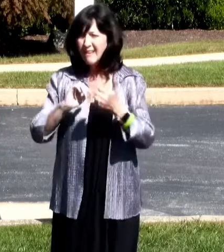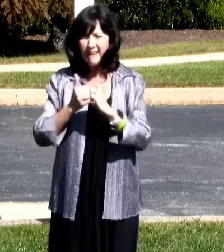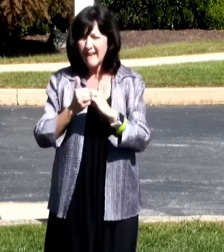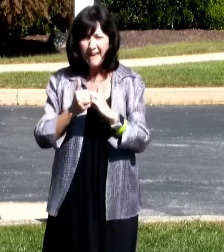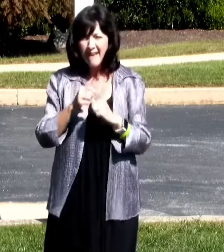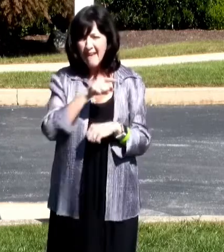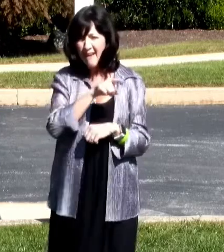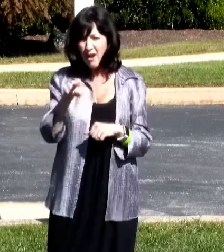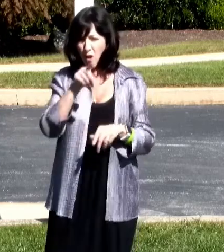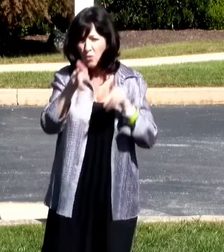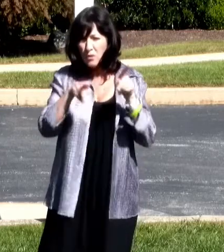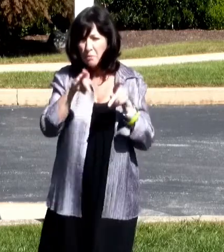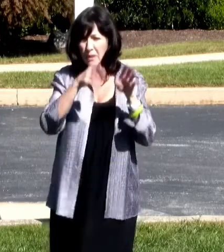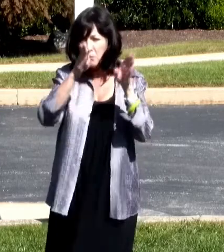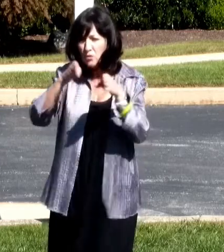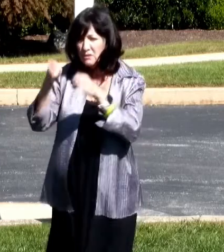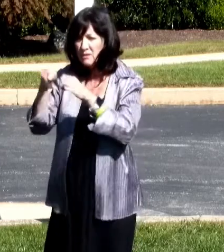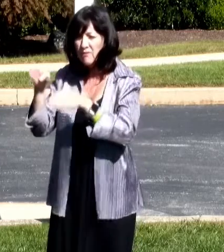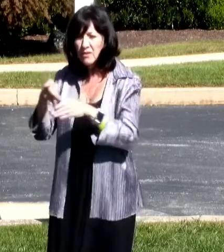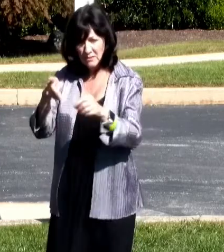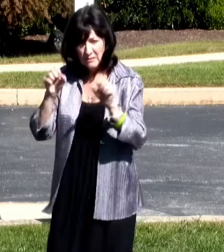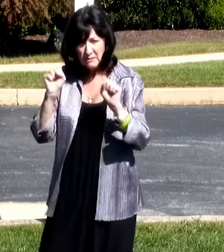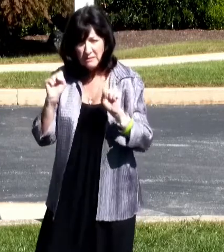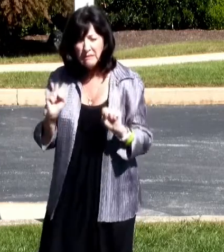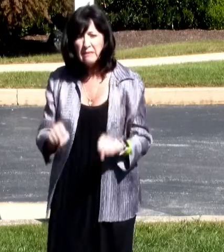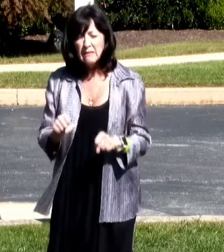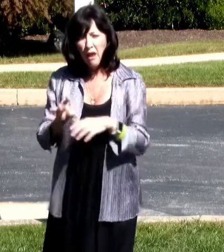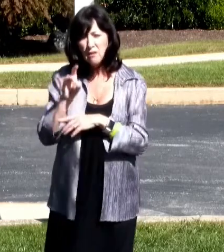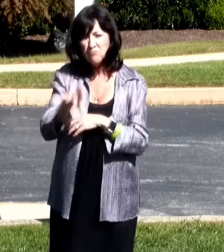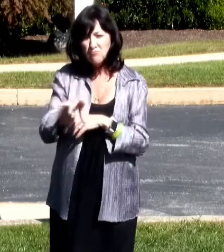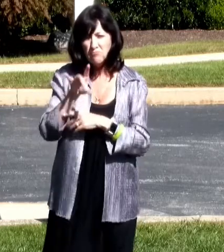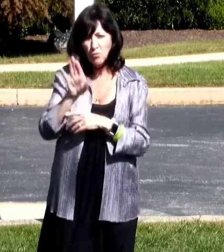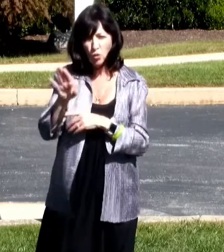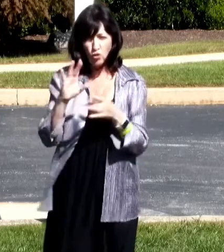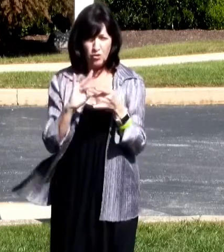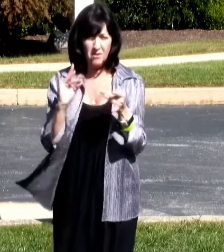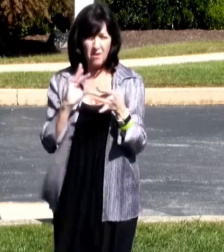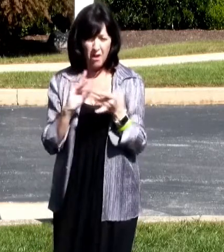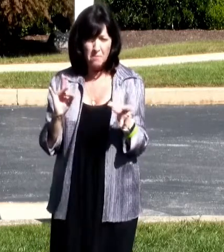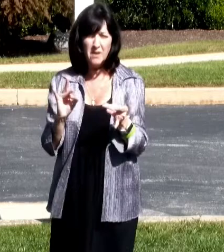can comment on our regulations that will be forthcoming.